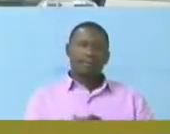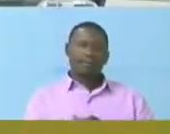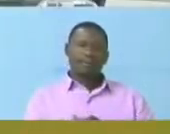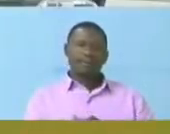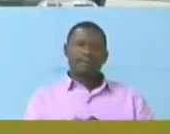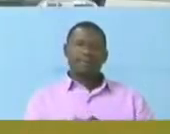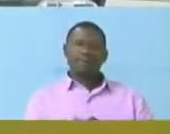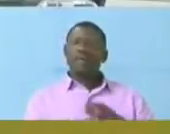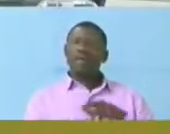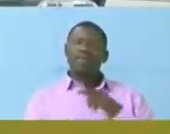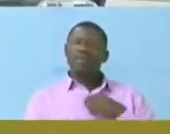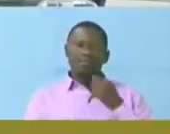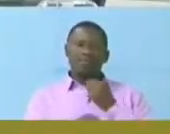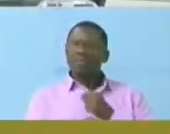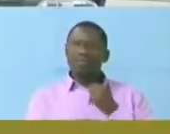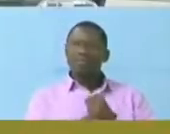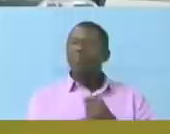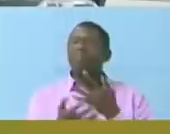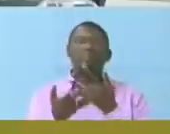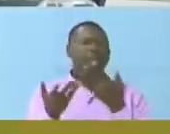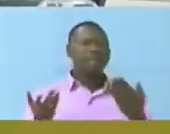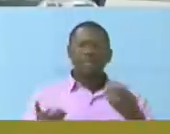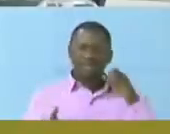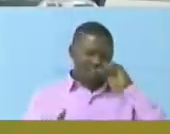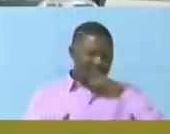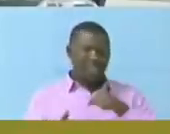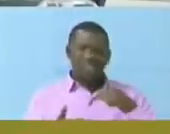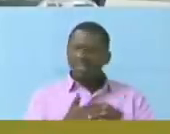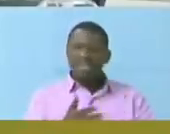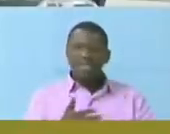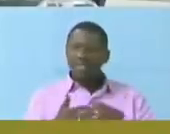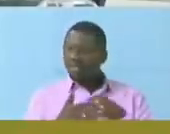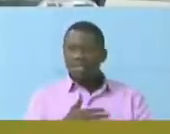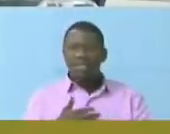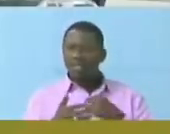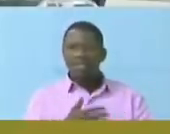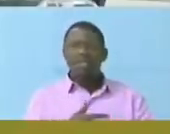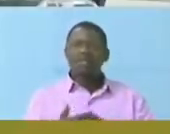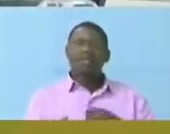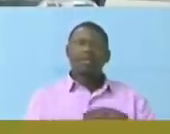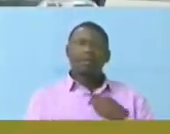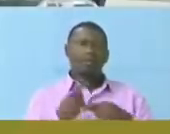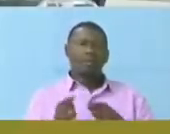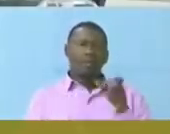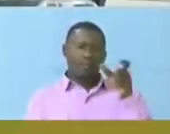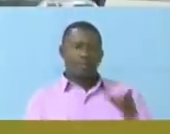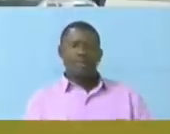So I made several efforts. Nakata kujama leke akoto.